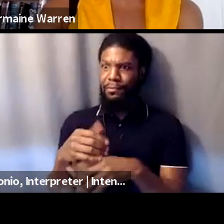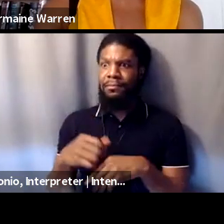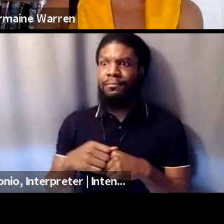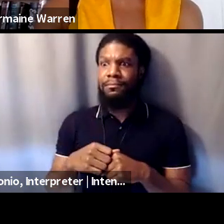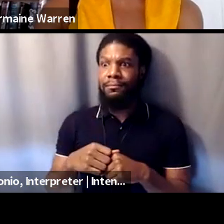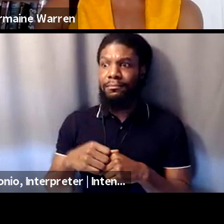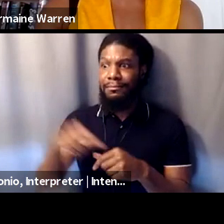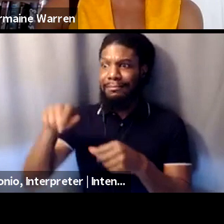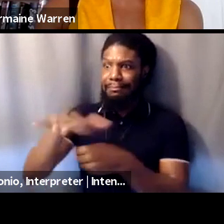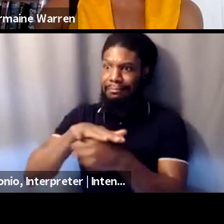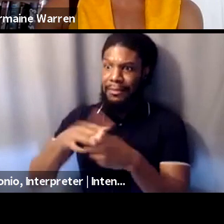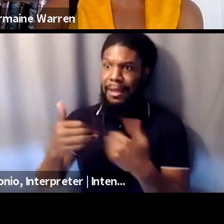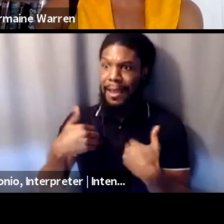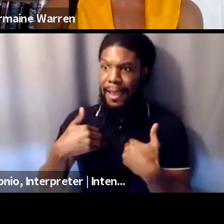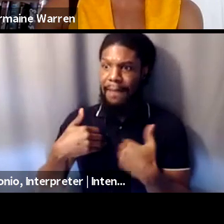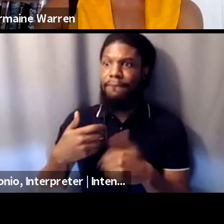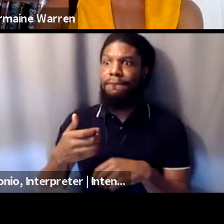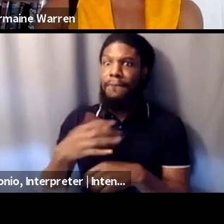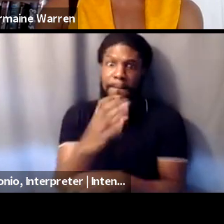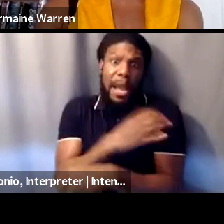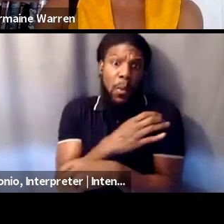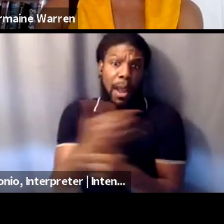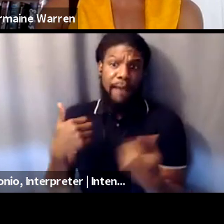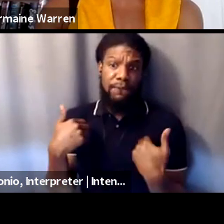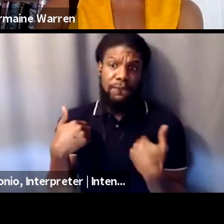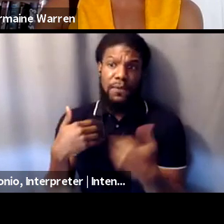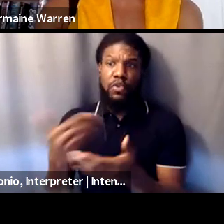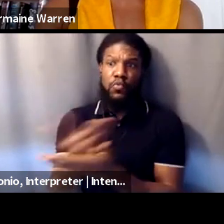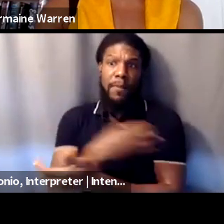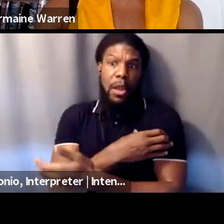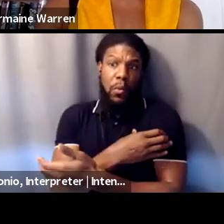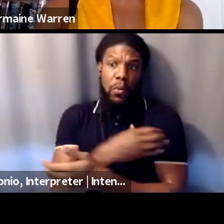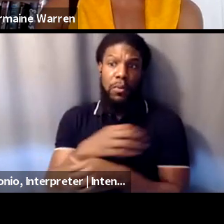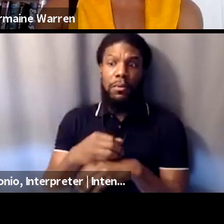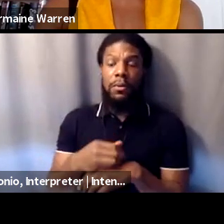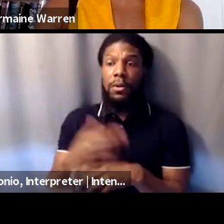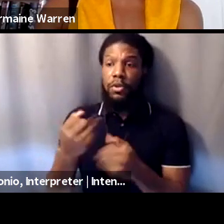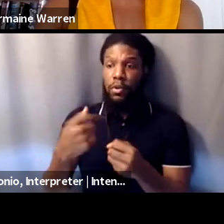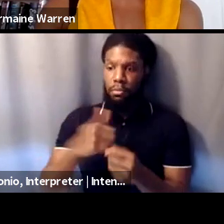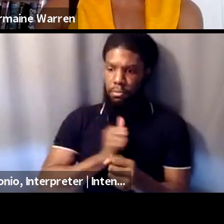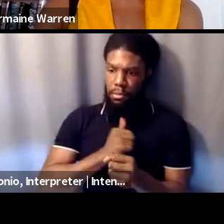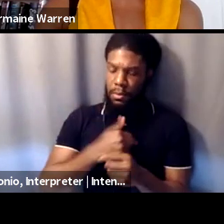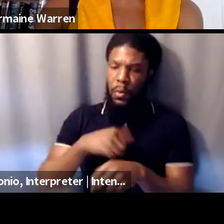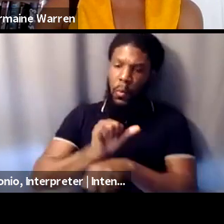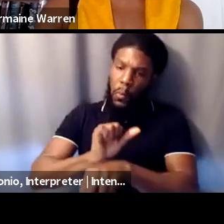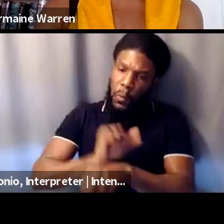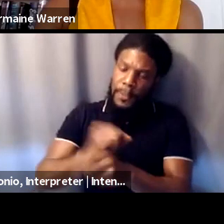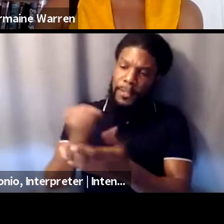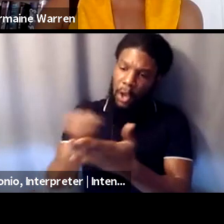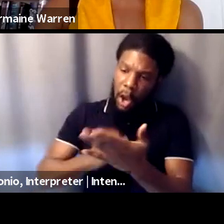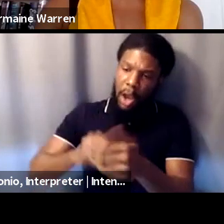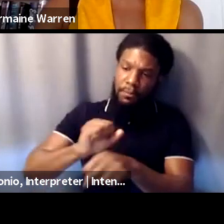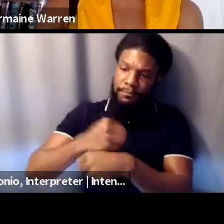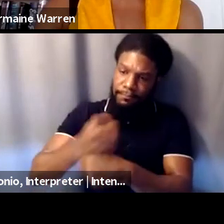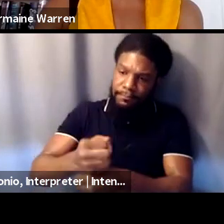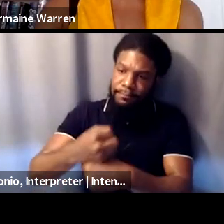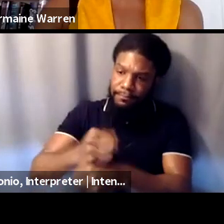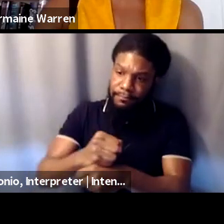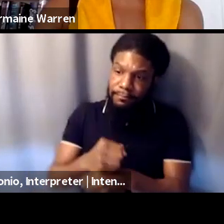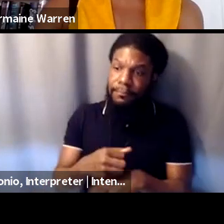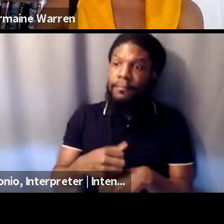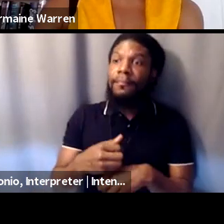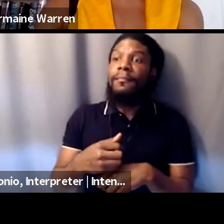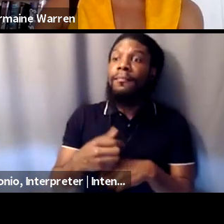and making art here and living here and benefiting from the wealth that they stole.